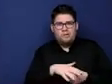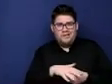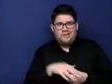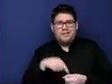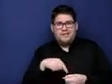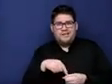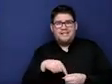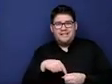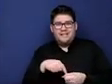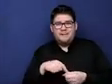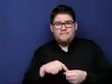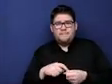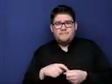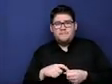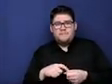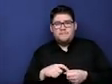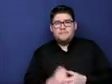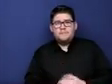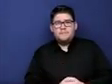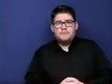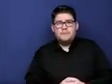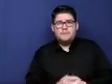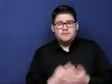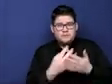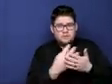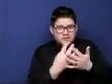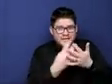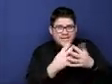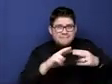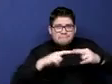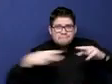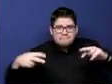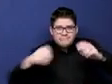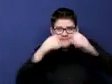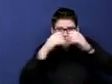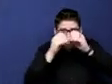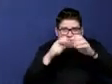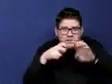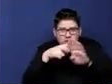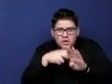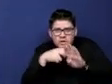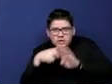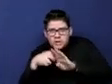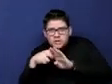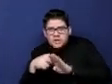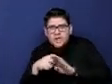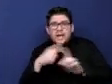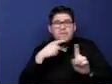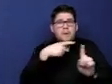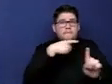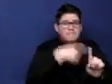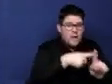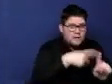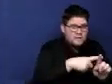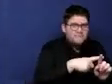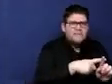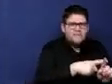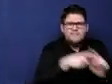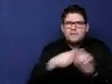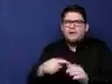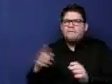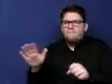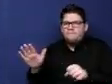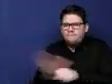now on the screening test are going through whole genome sequencing. What we are looking at doing is trying to, now that we know that